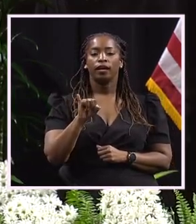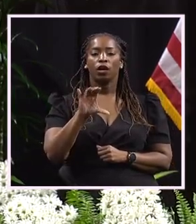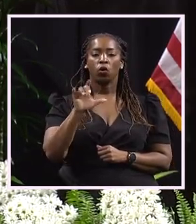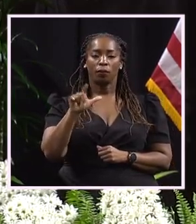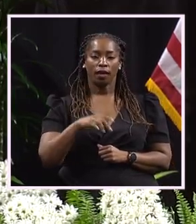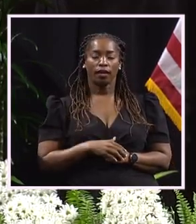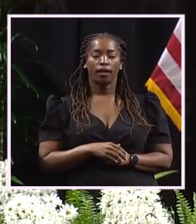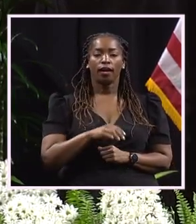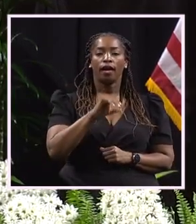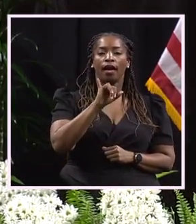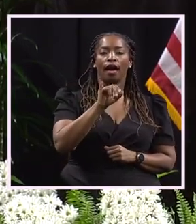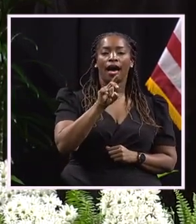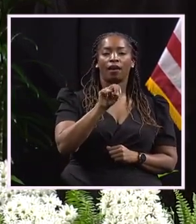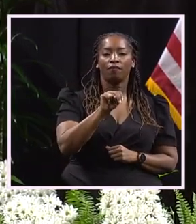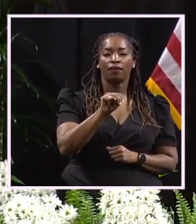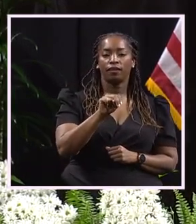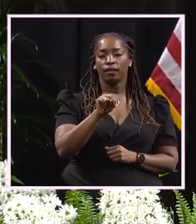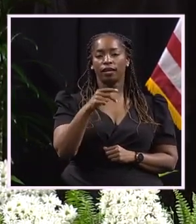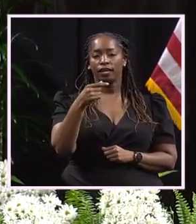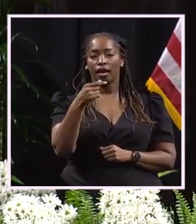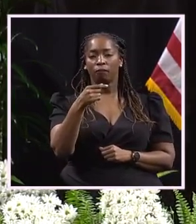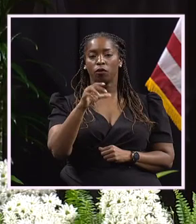Ivan Gabriel Chavez,